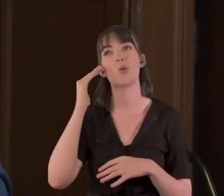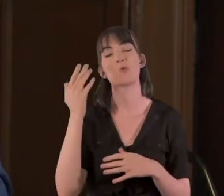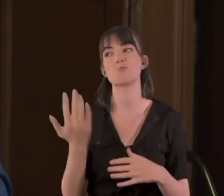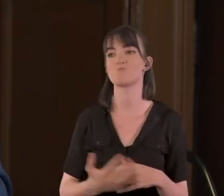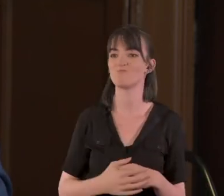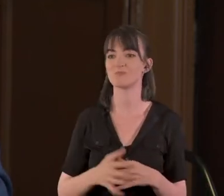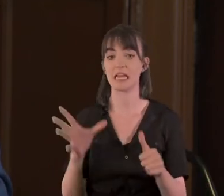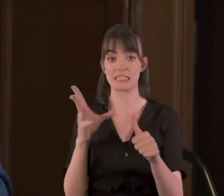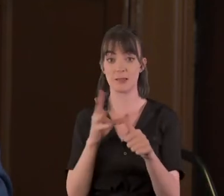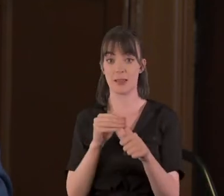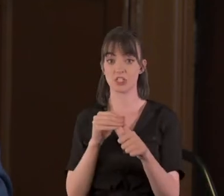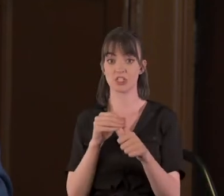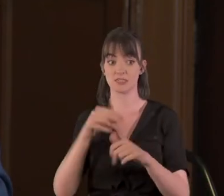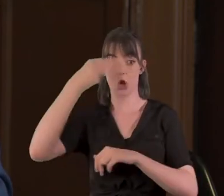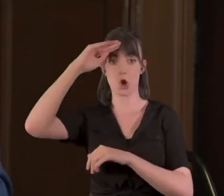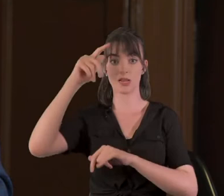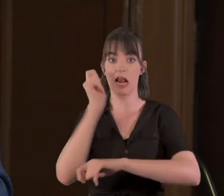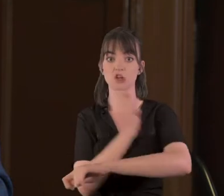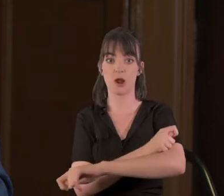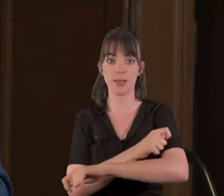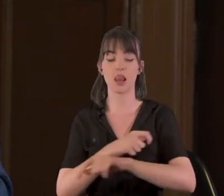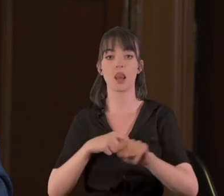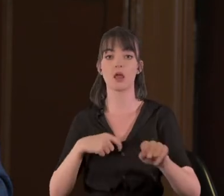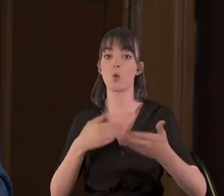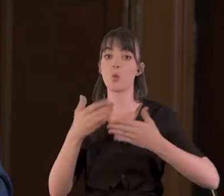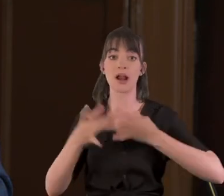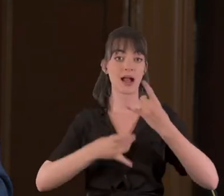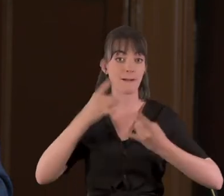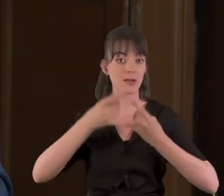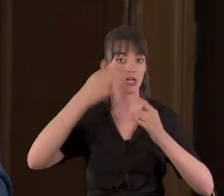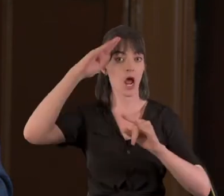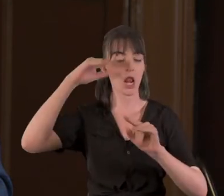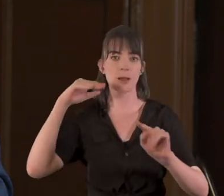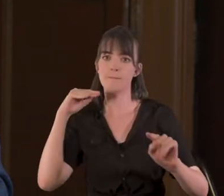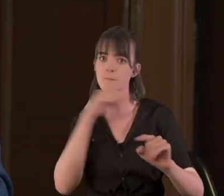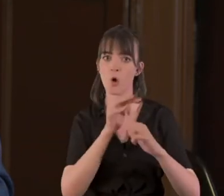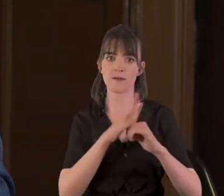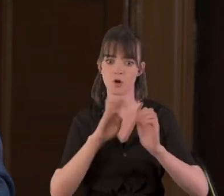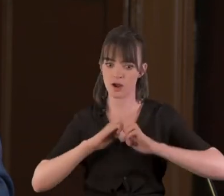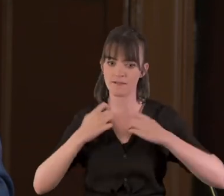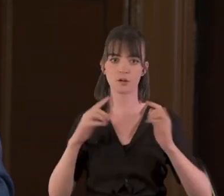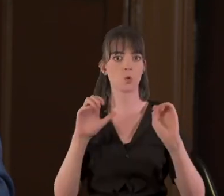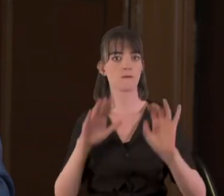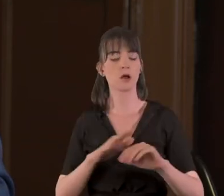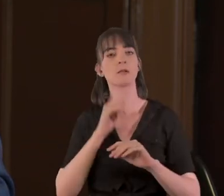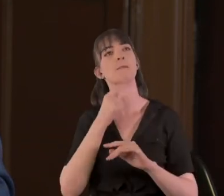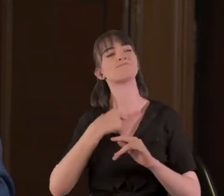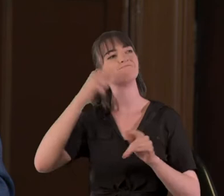particularly during the Troubles, it was, you know, what happened in Ireland was so important to all of us. And I was thinking about this. I